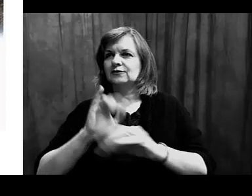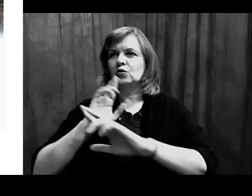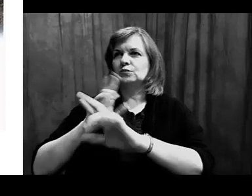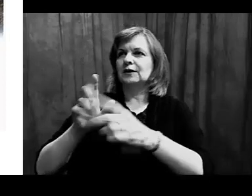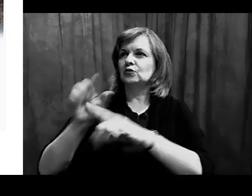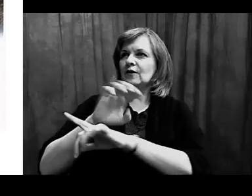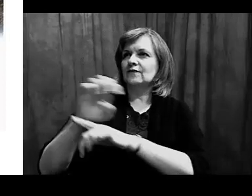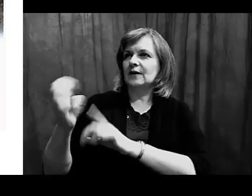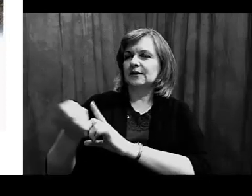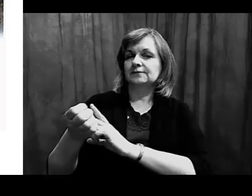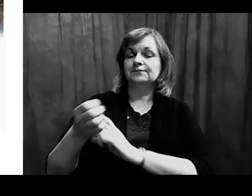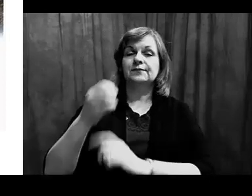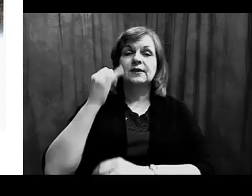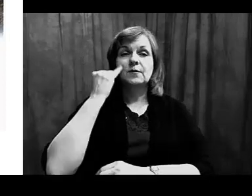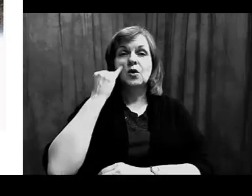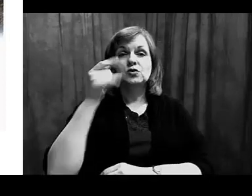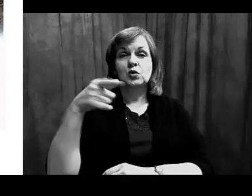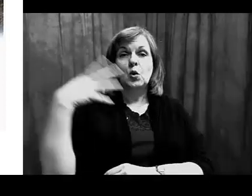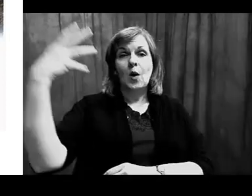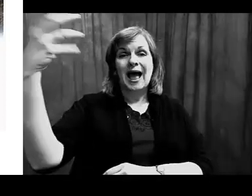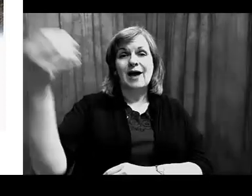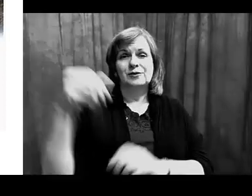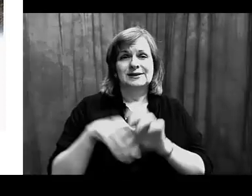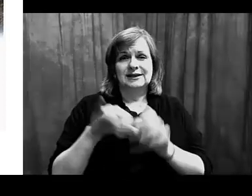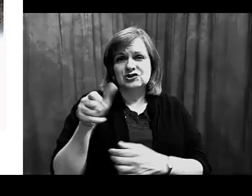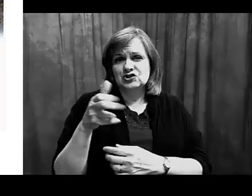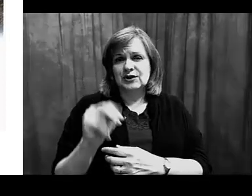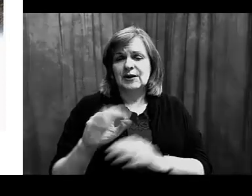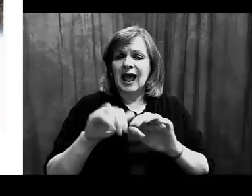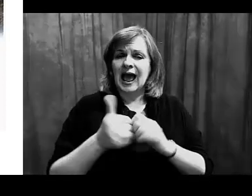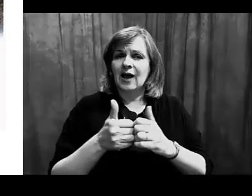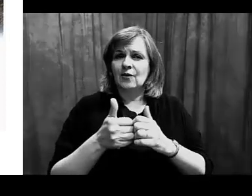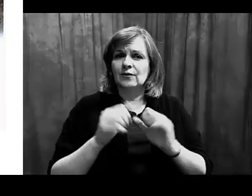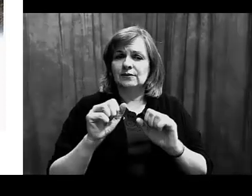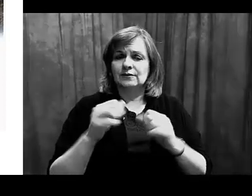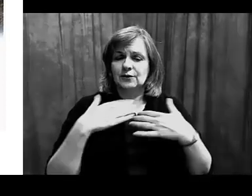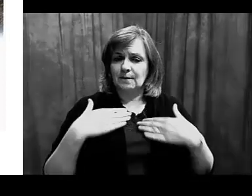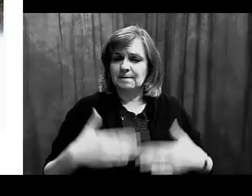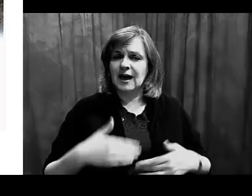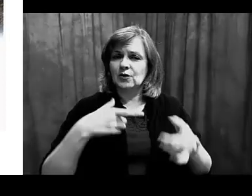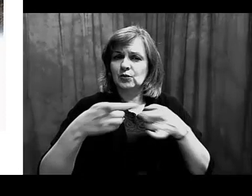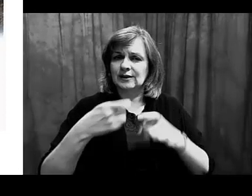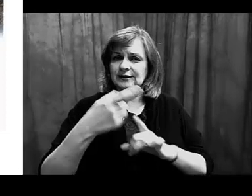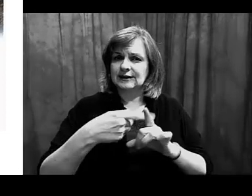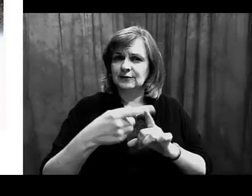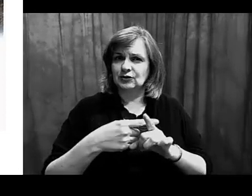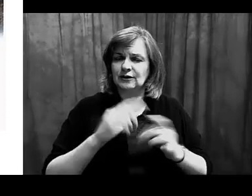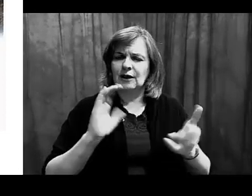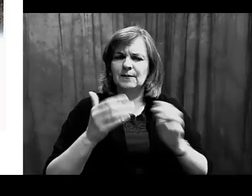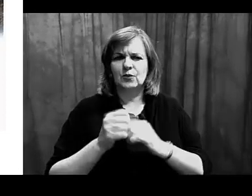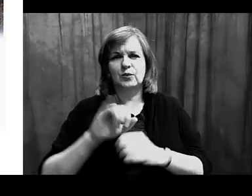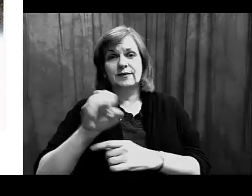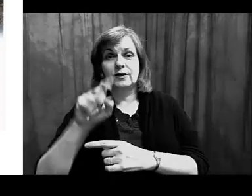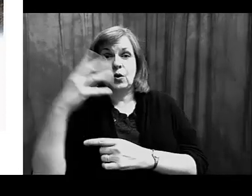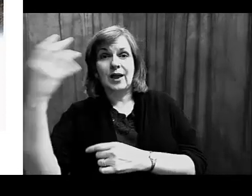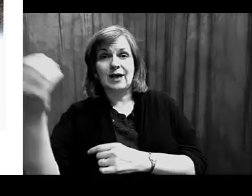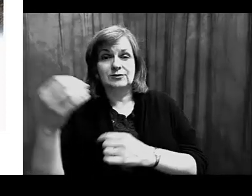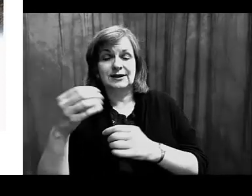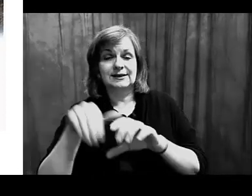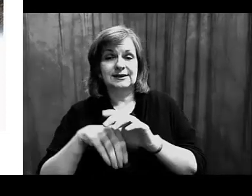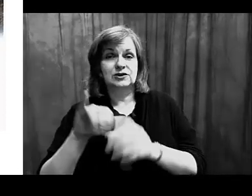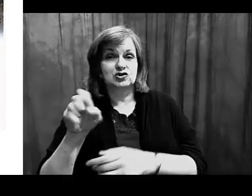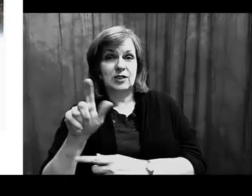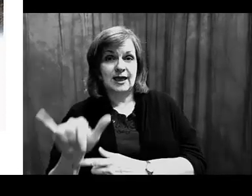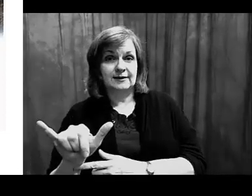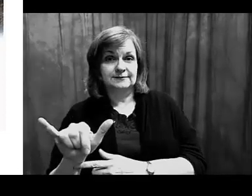environment. How good are you at regulating your body temperature outside in January versus July? We'll look at that and think about